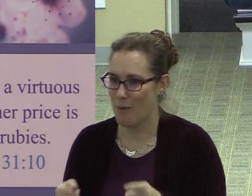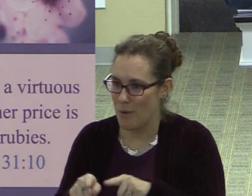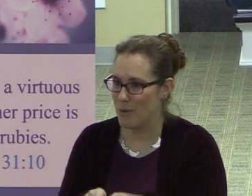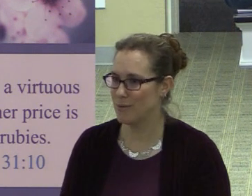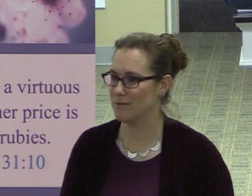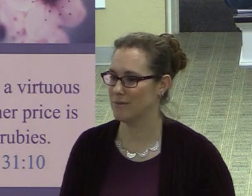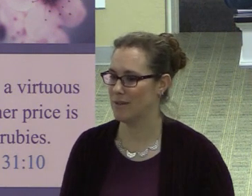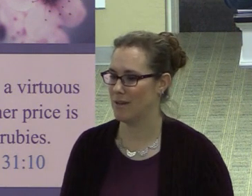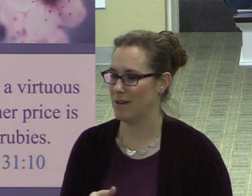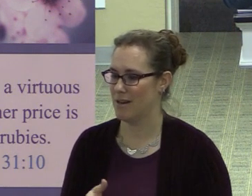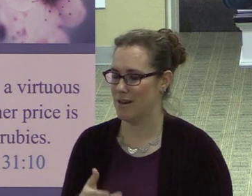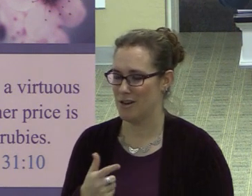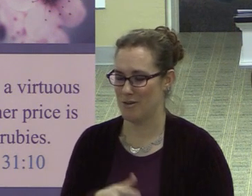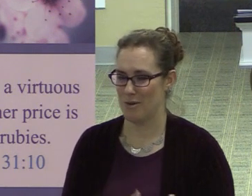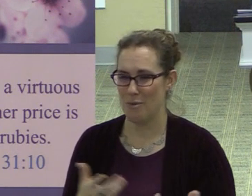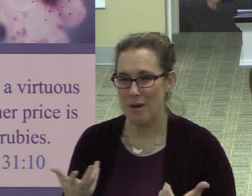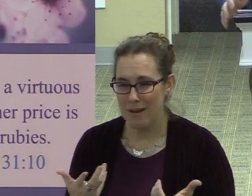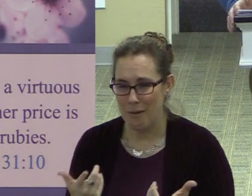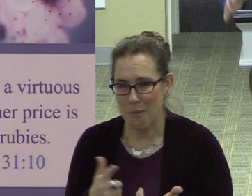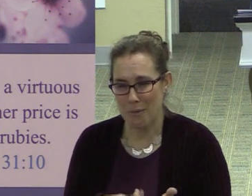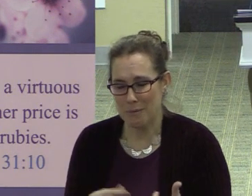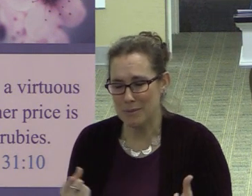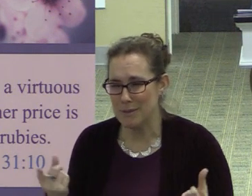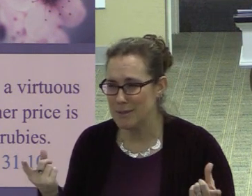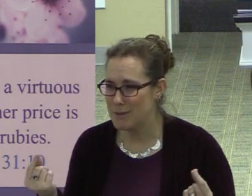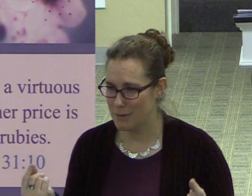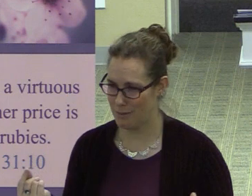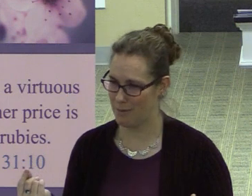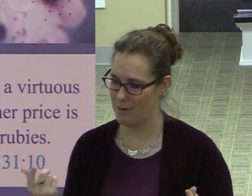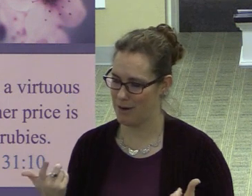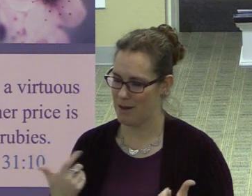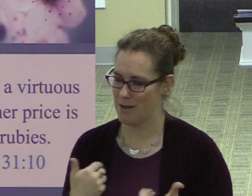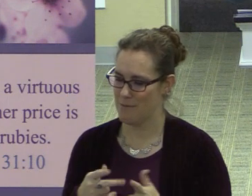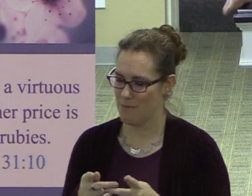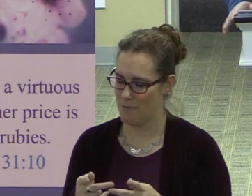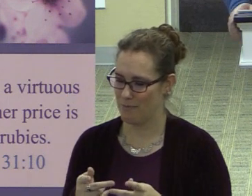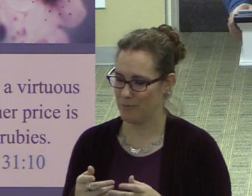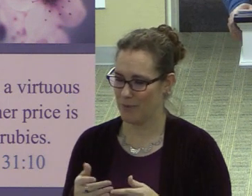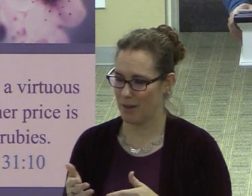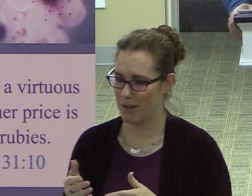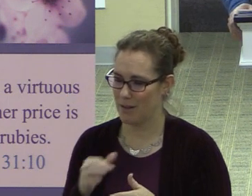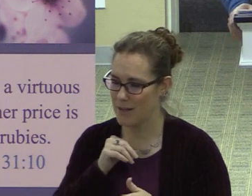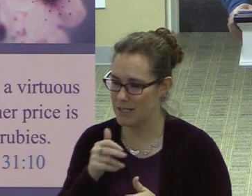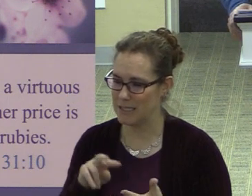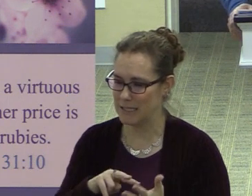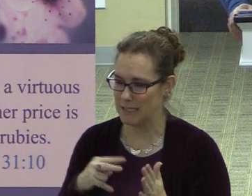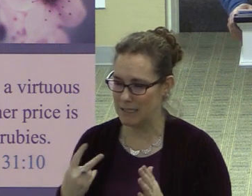certain what do we do? There just doesn't seem to be a right way.